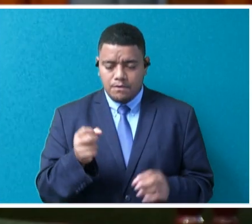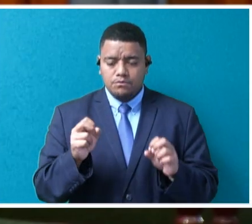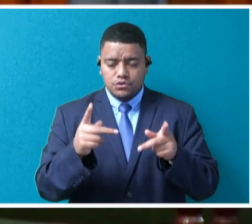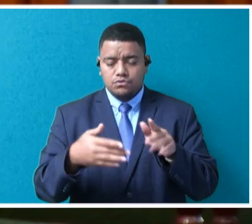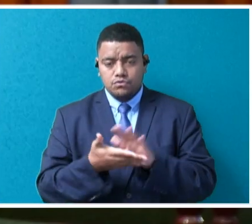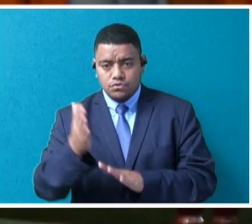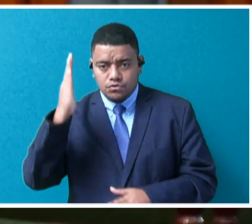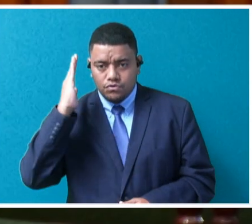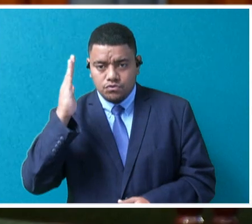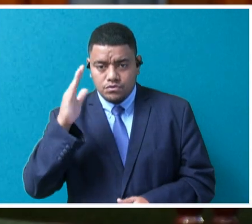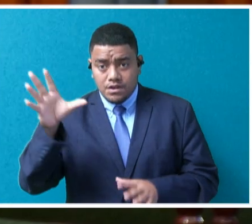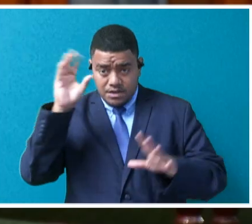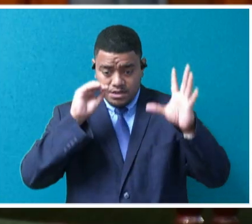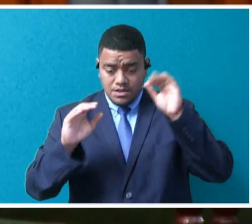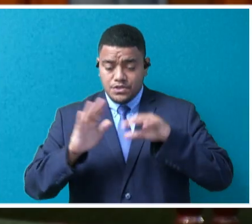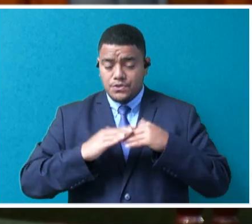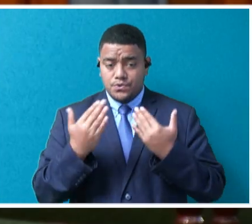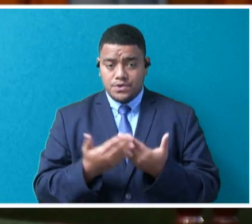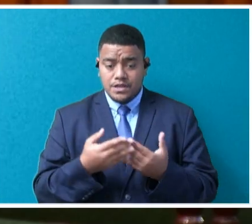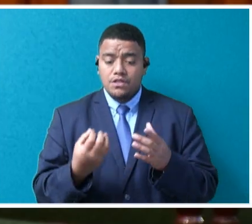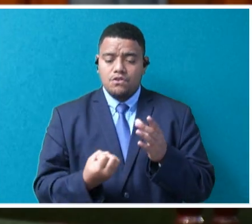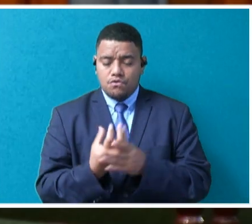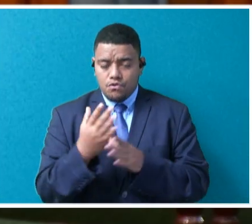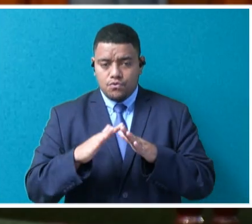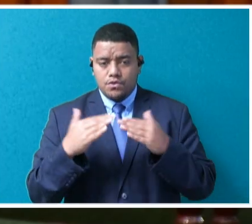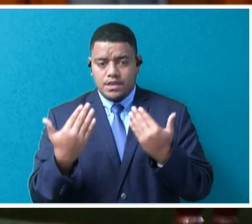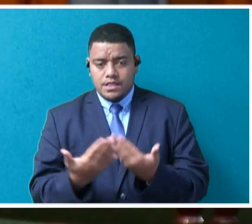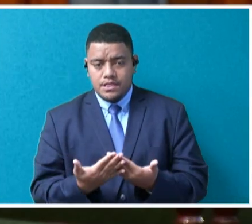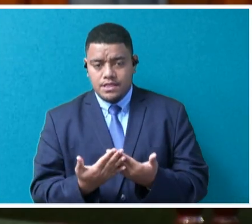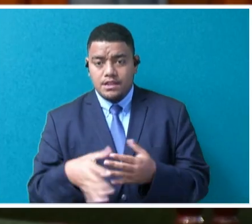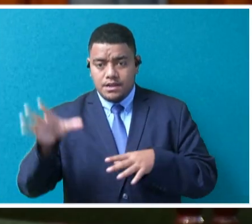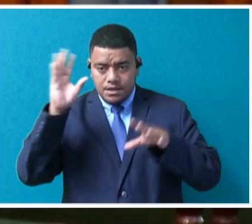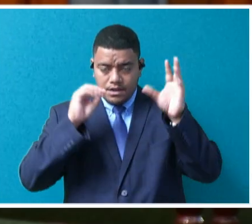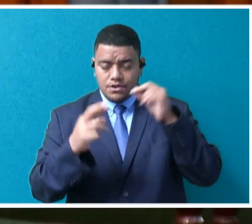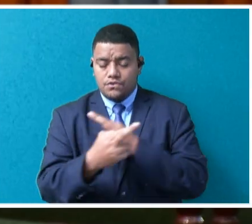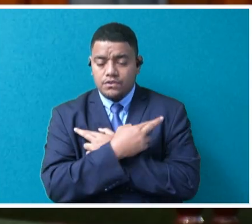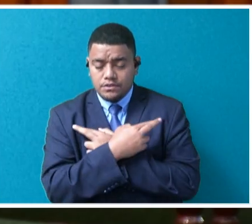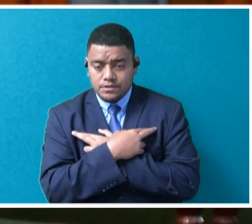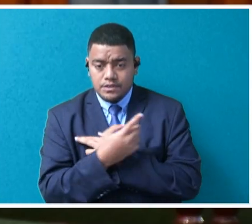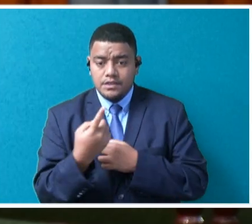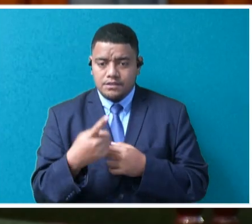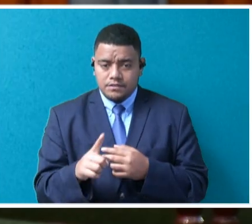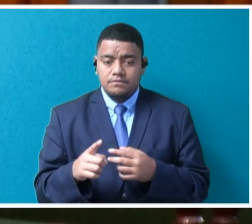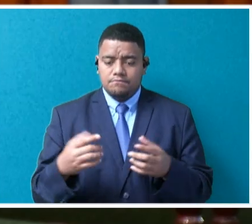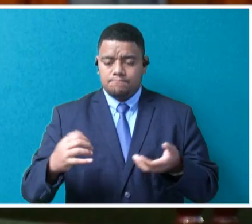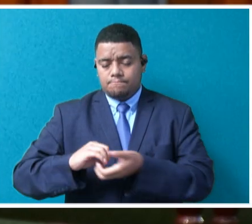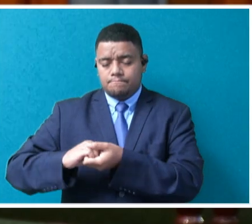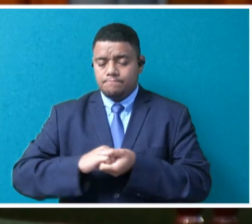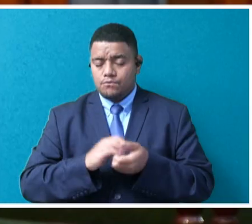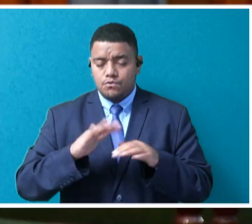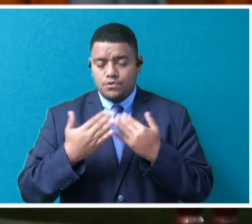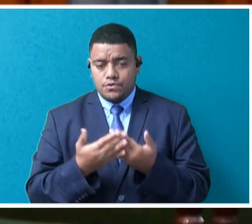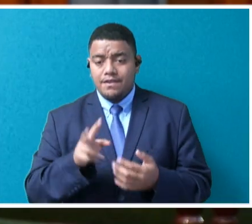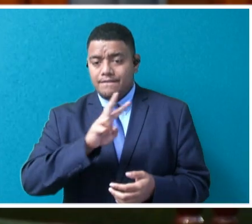our children learn together, they grow together. They learn respect, empathy, and collaboration, the